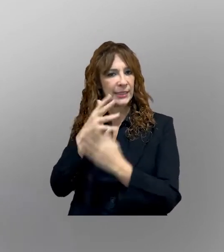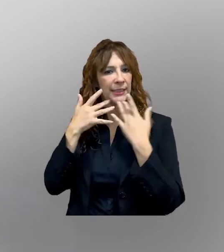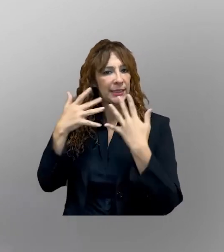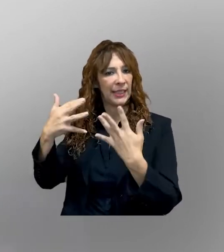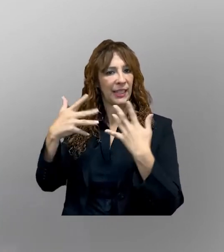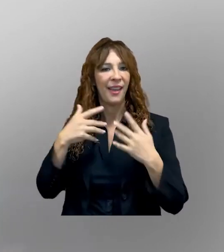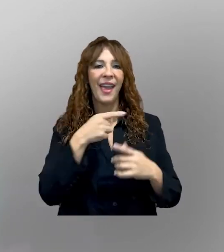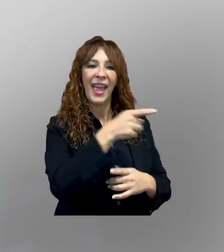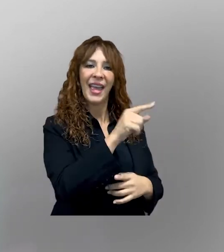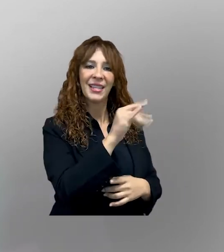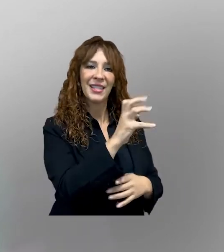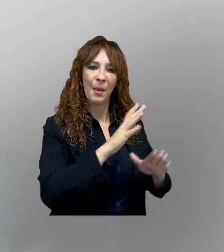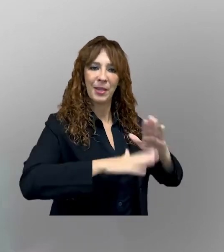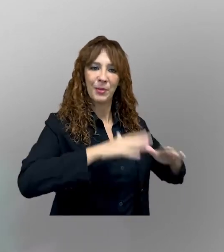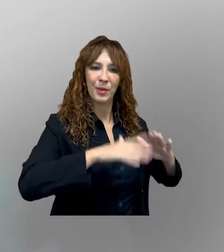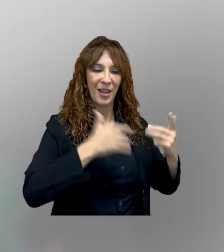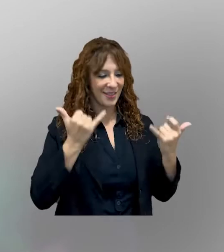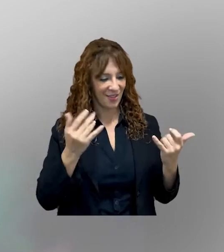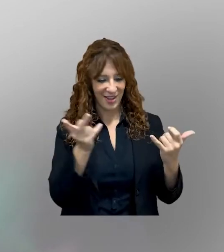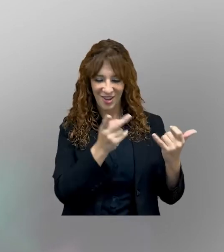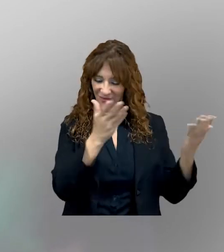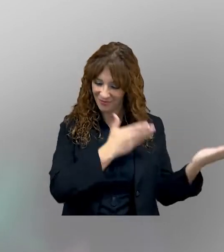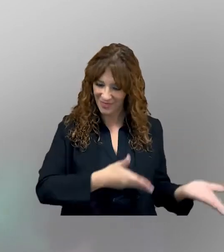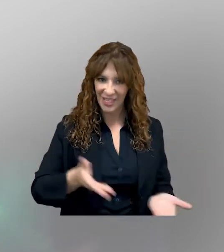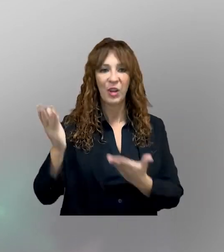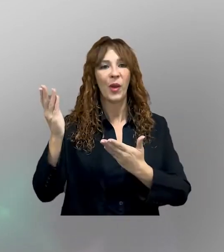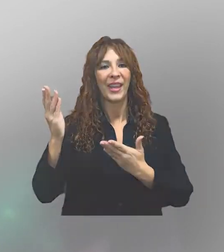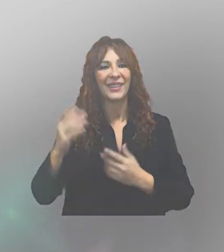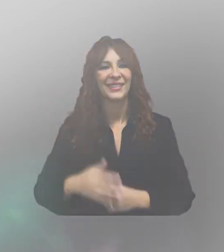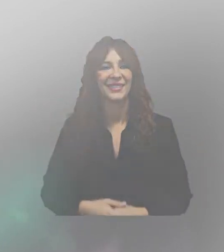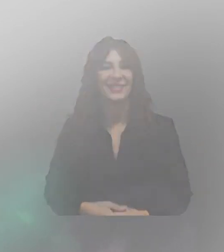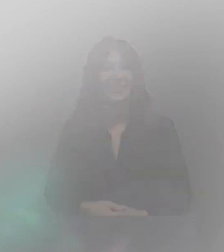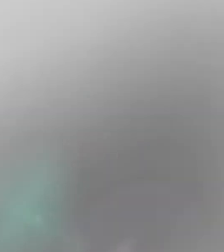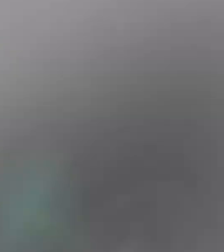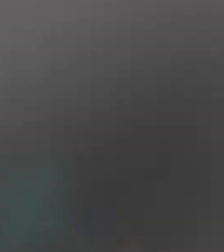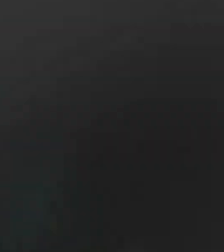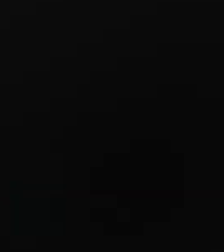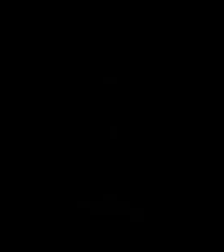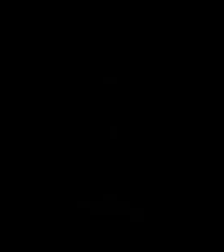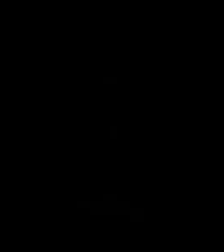percussion. Take it away, Tommy and Stephanie.